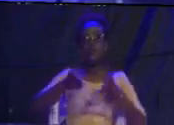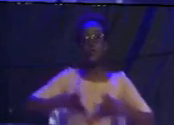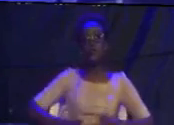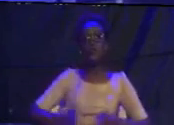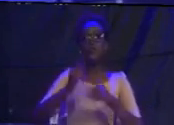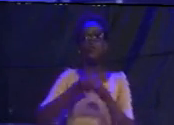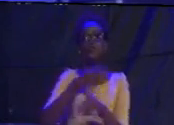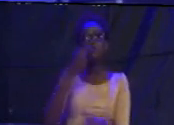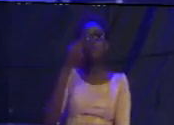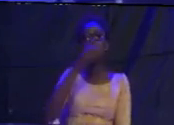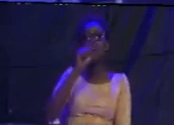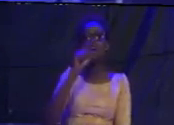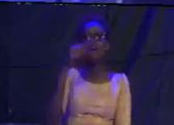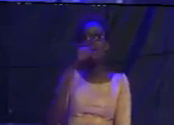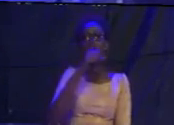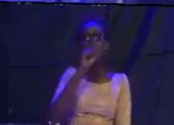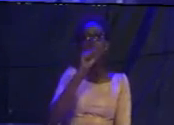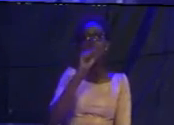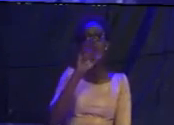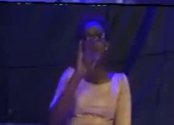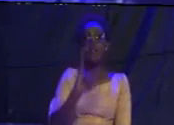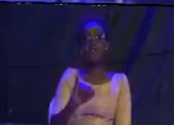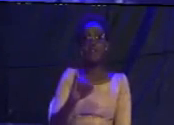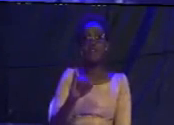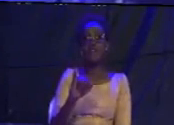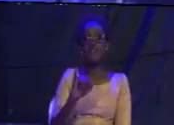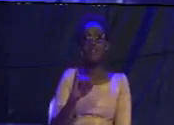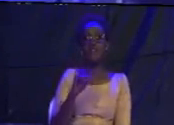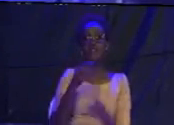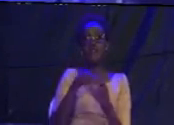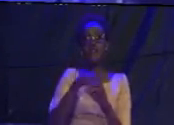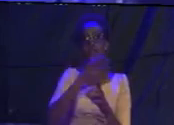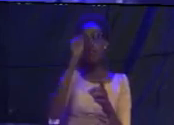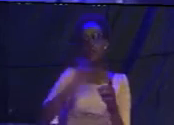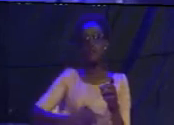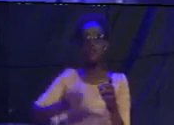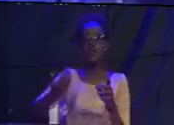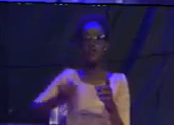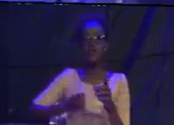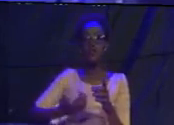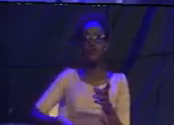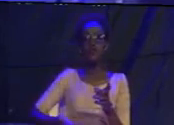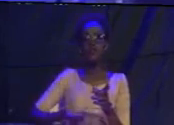Africans. They were descendants of Hagar, an African daughter. And